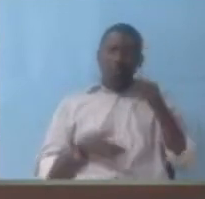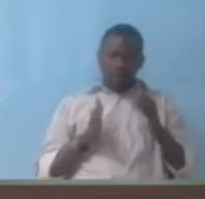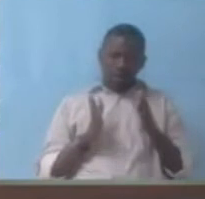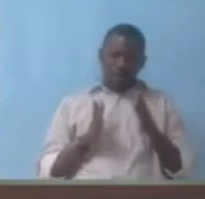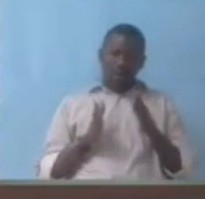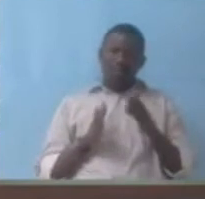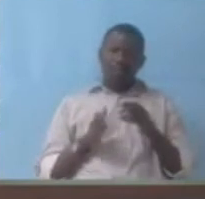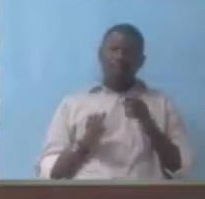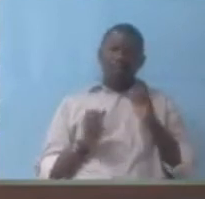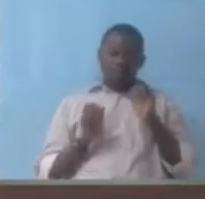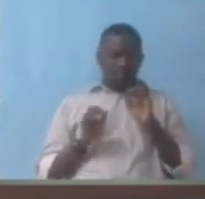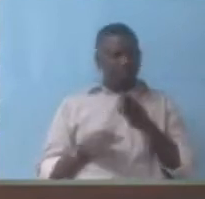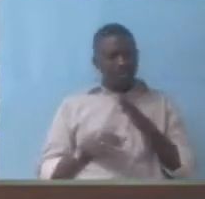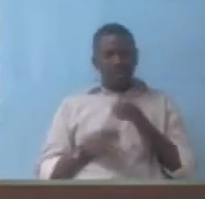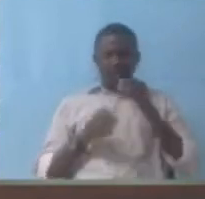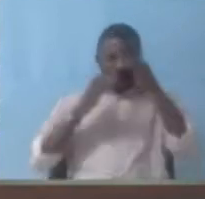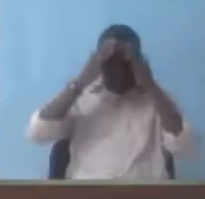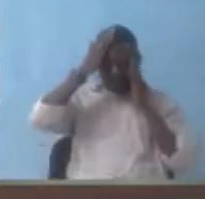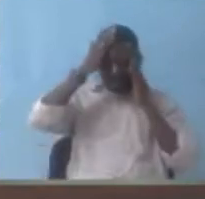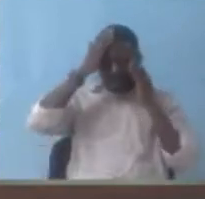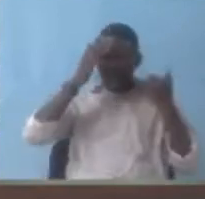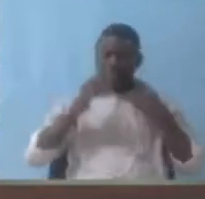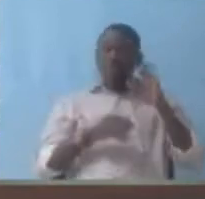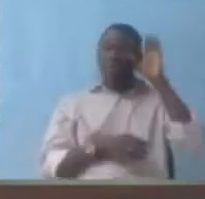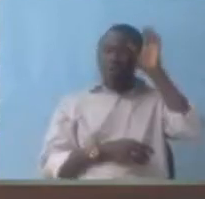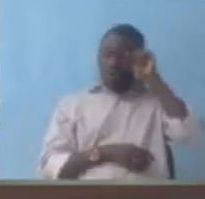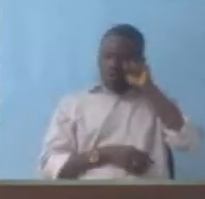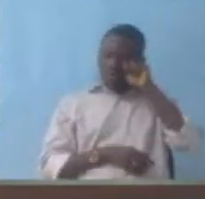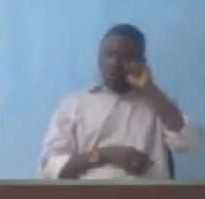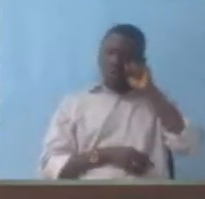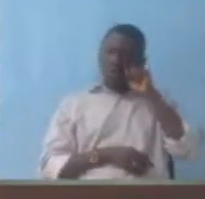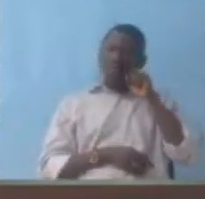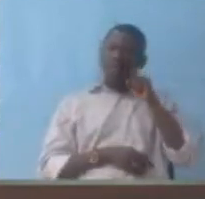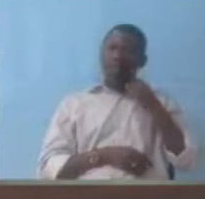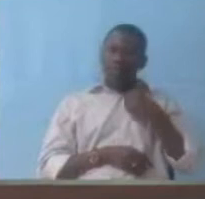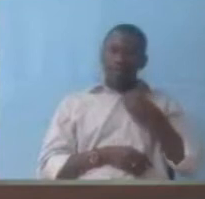hopefully, the military will also understand the limits of their own